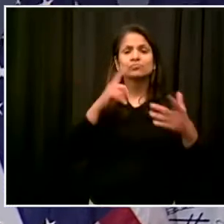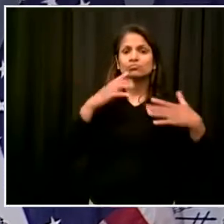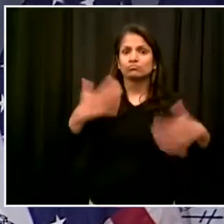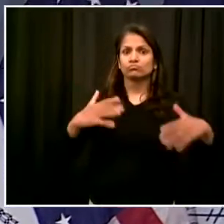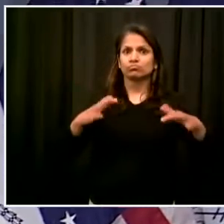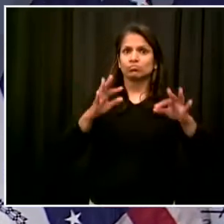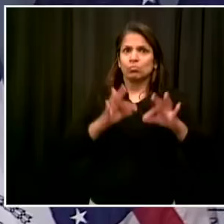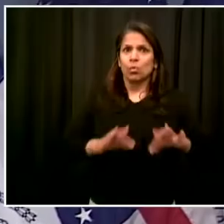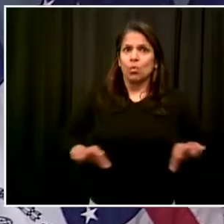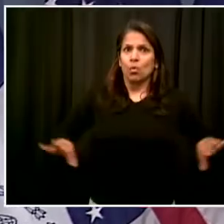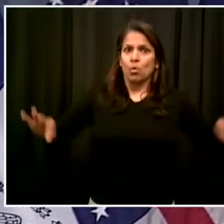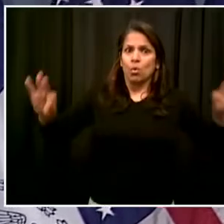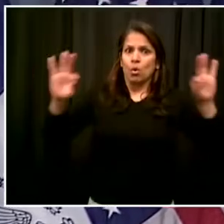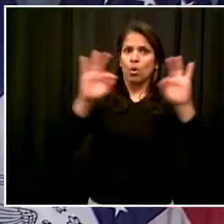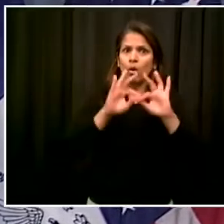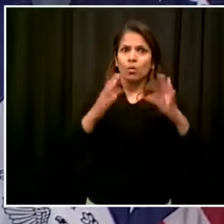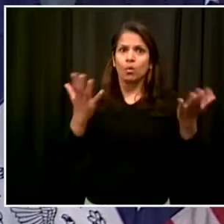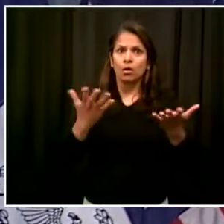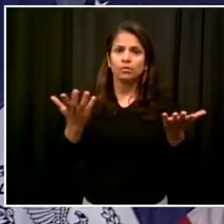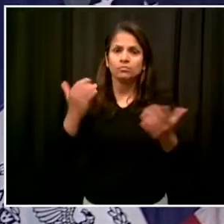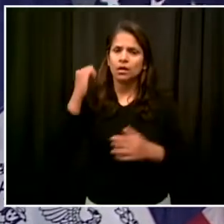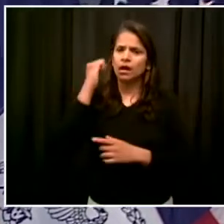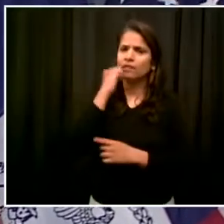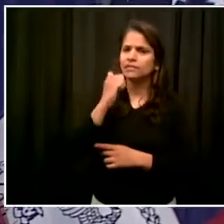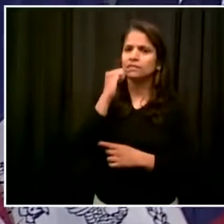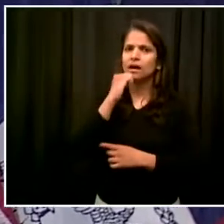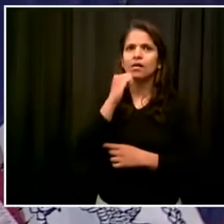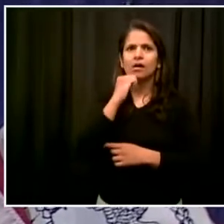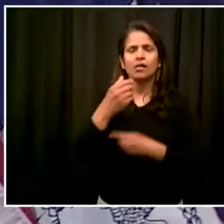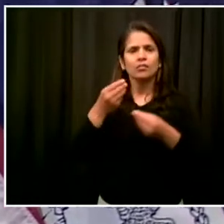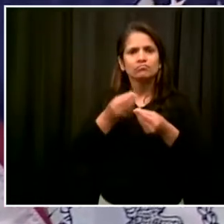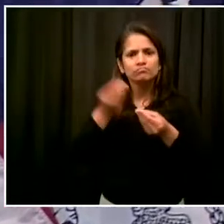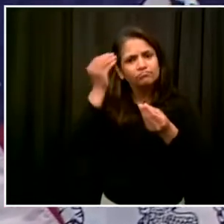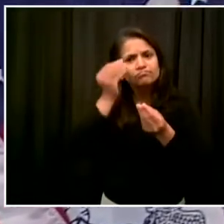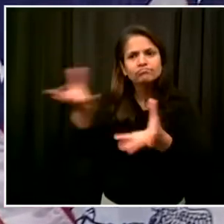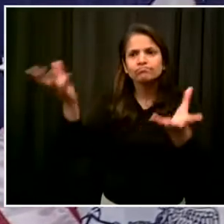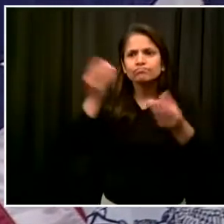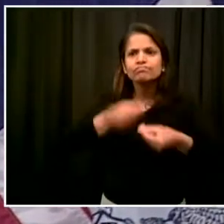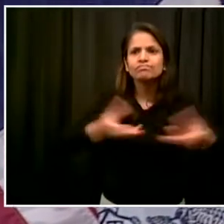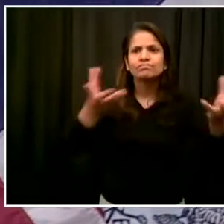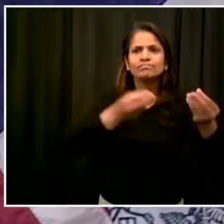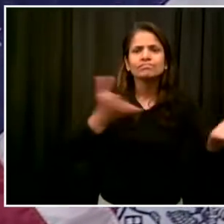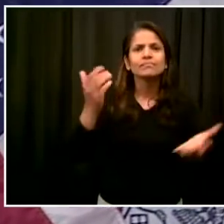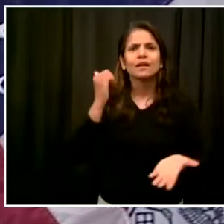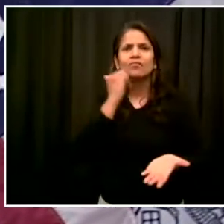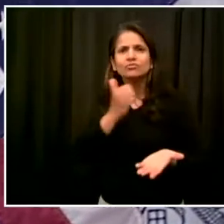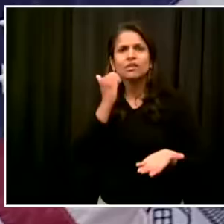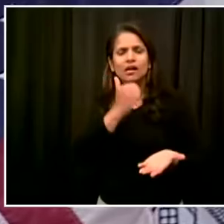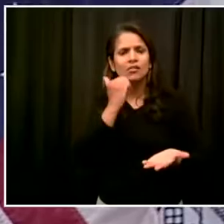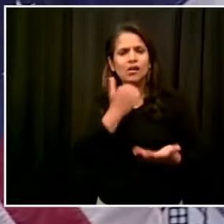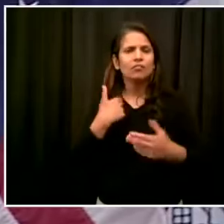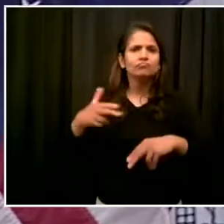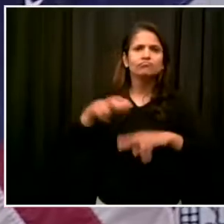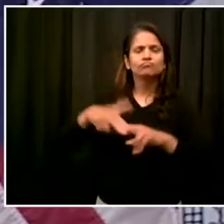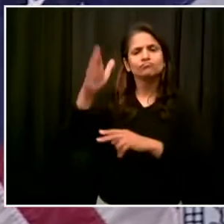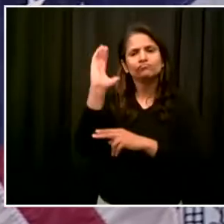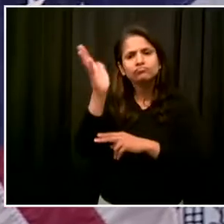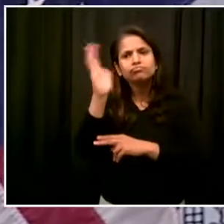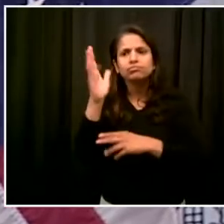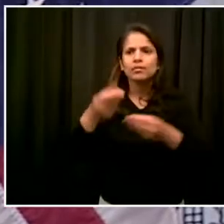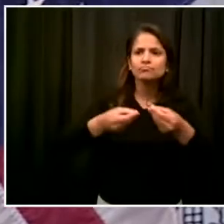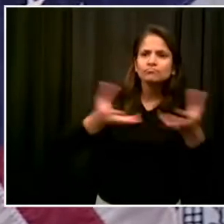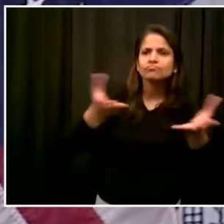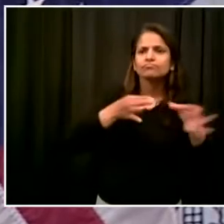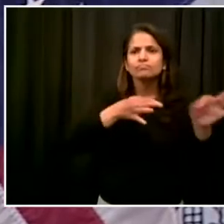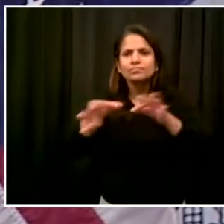every day to give you a sense of what's happening in our city as we go through so much together. And that means good news, and that means